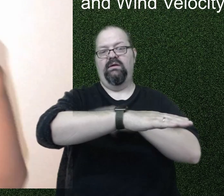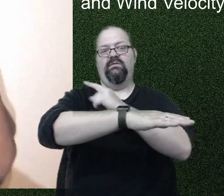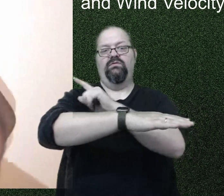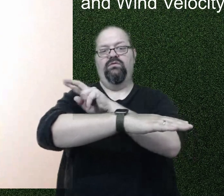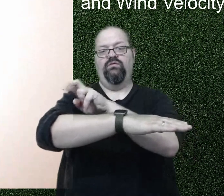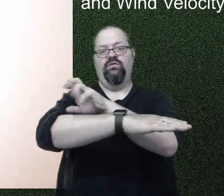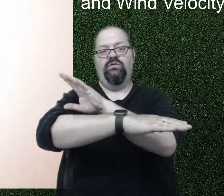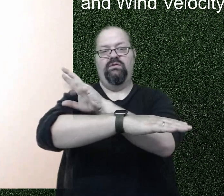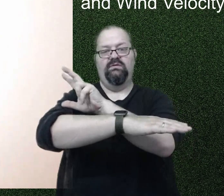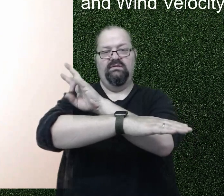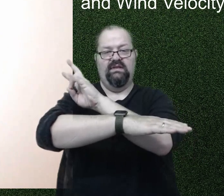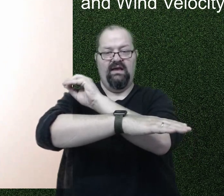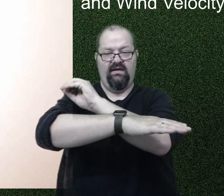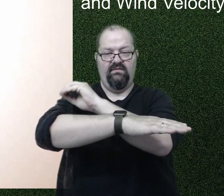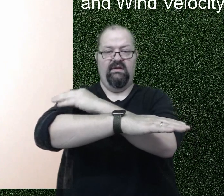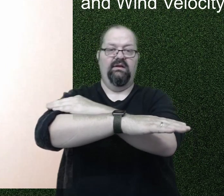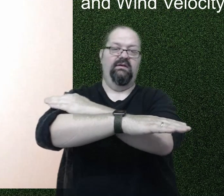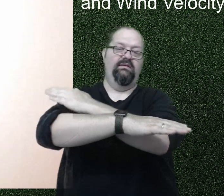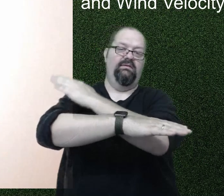way back here,